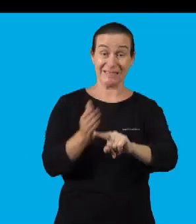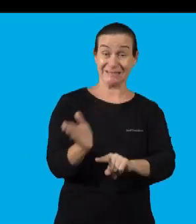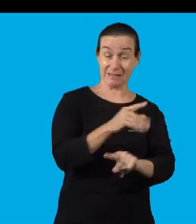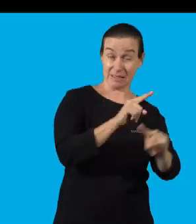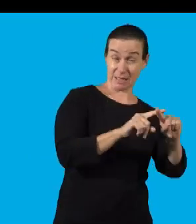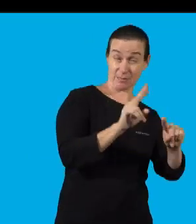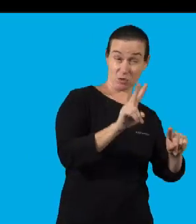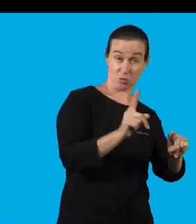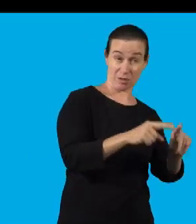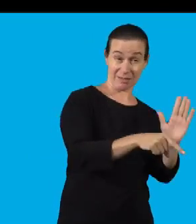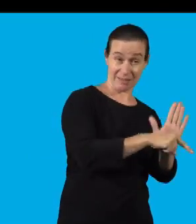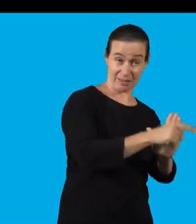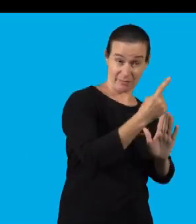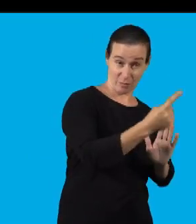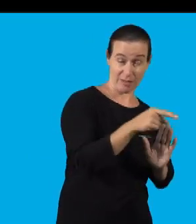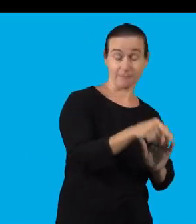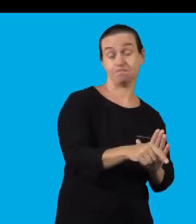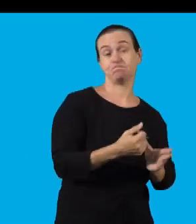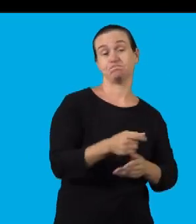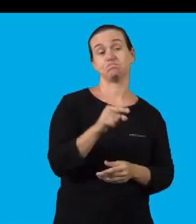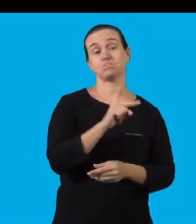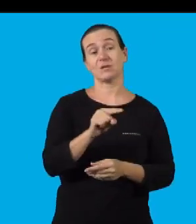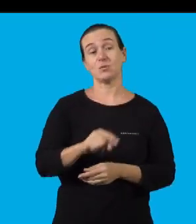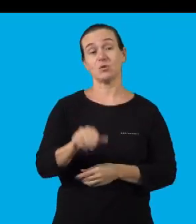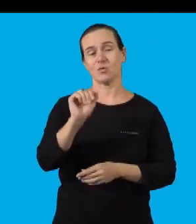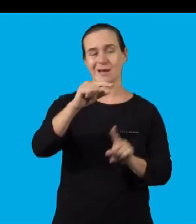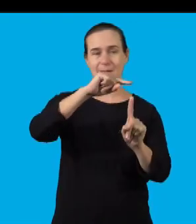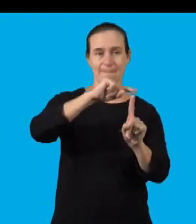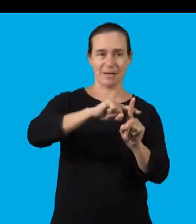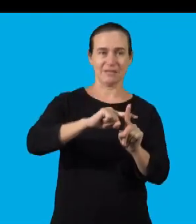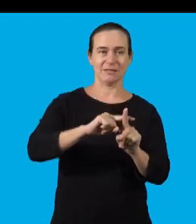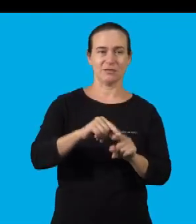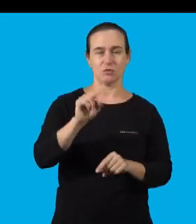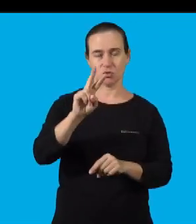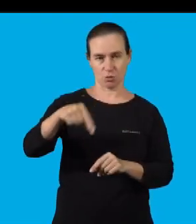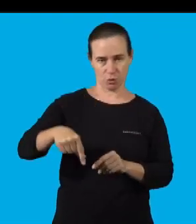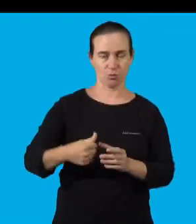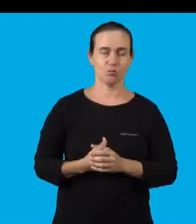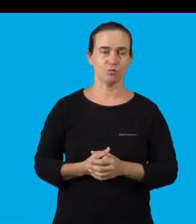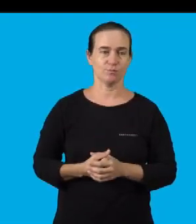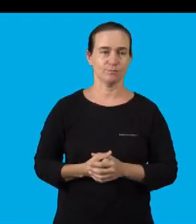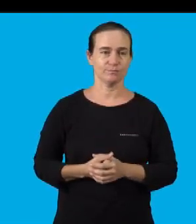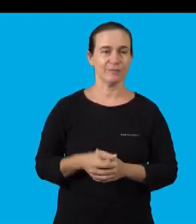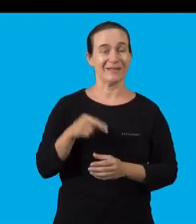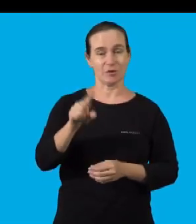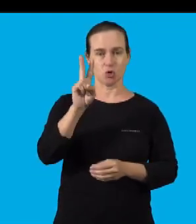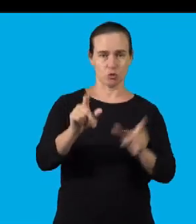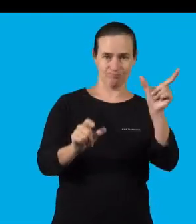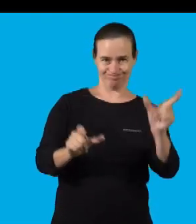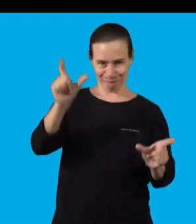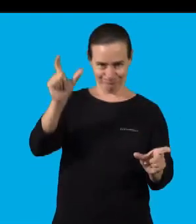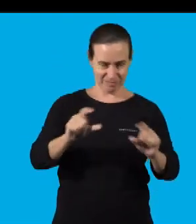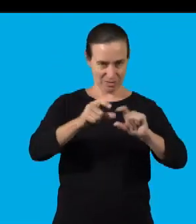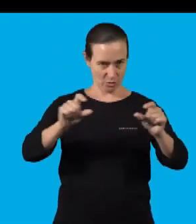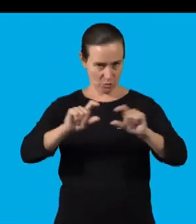give us a -1 is equals to an a plus 2 q. And those are